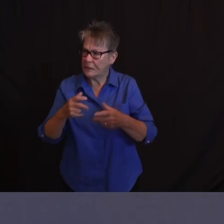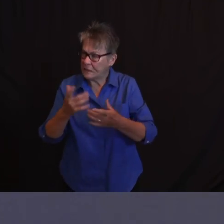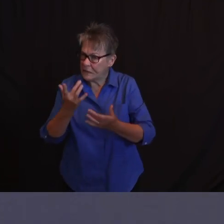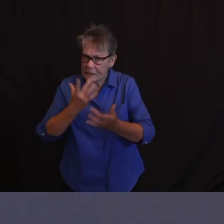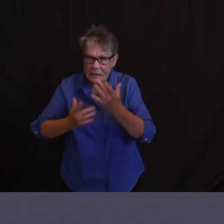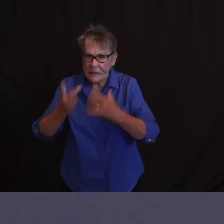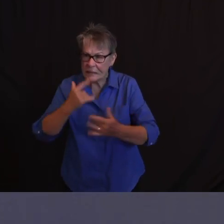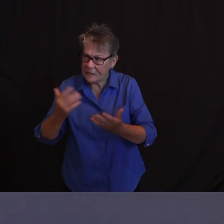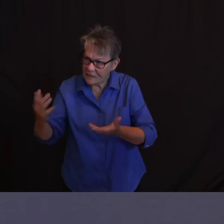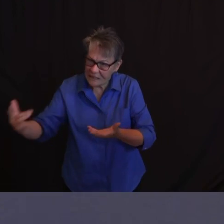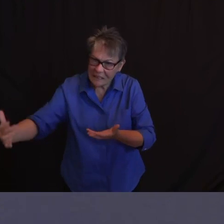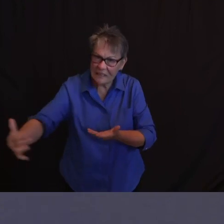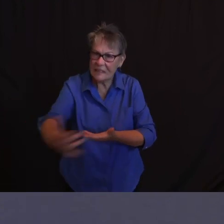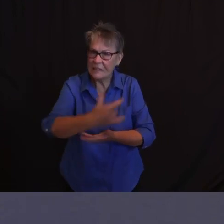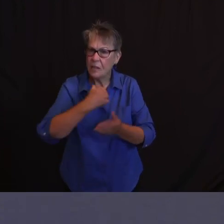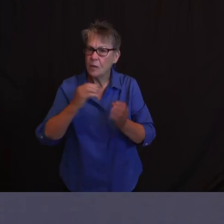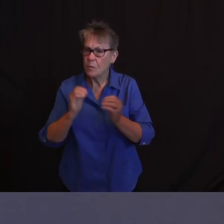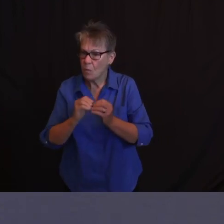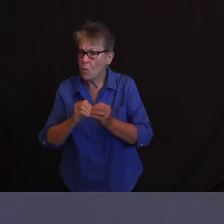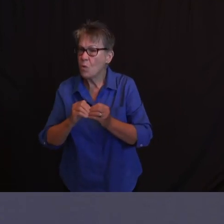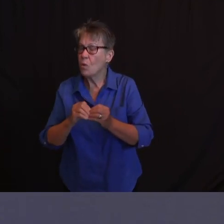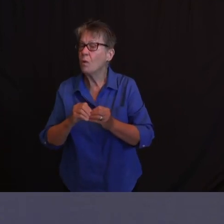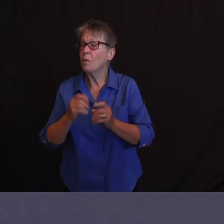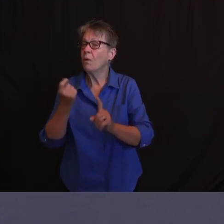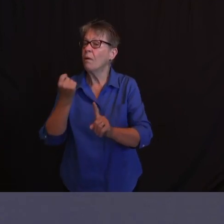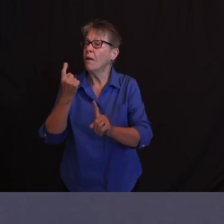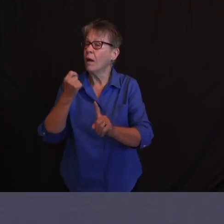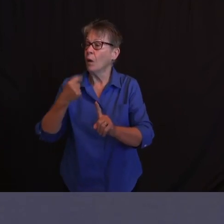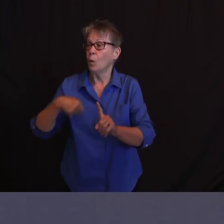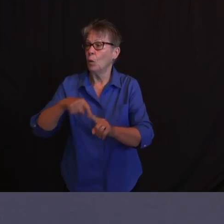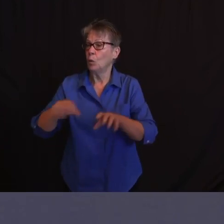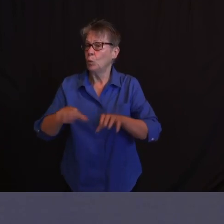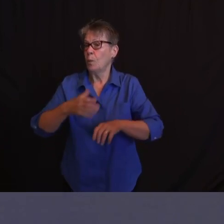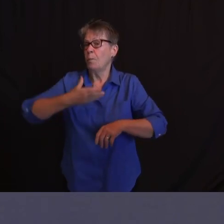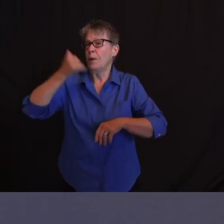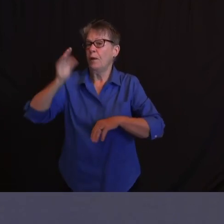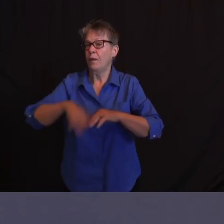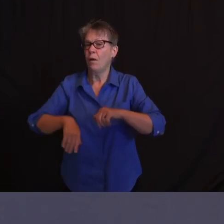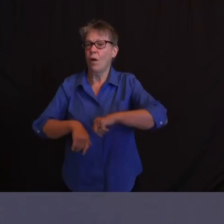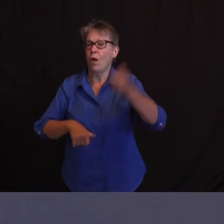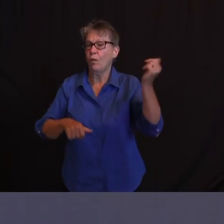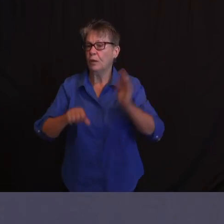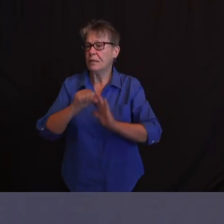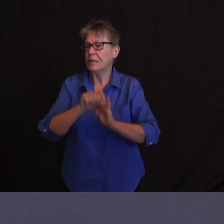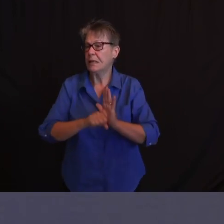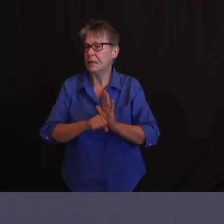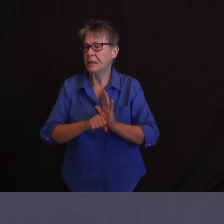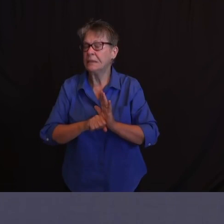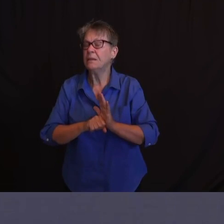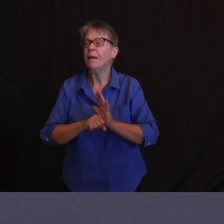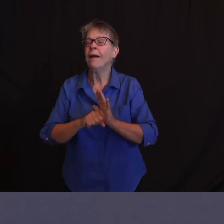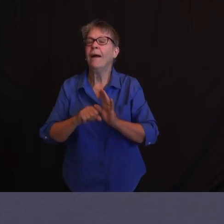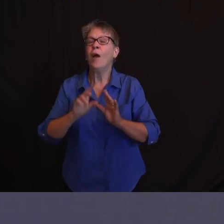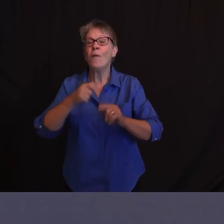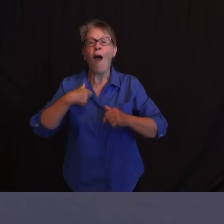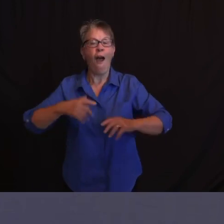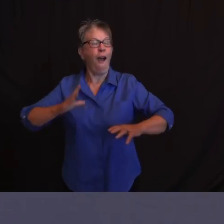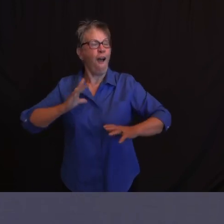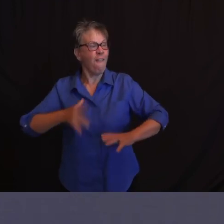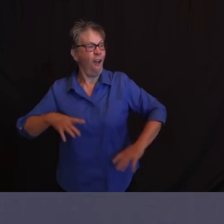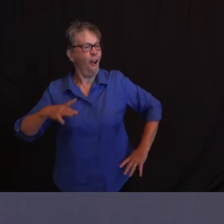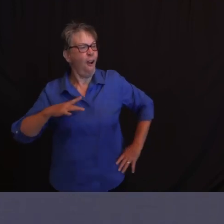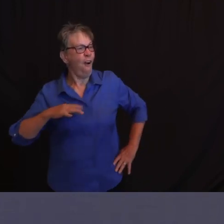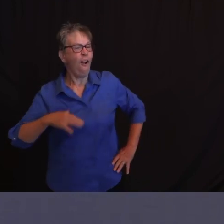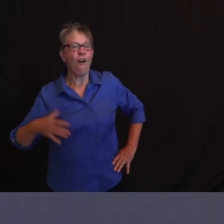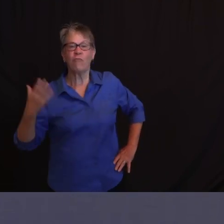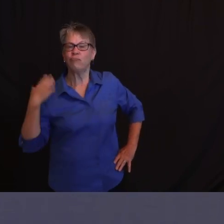state, but I don't want to pat ourselves on the back because even though we've done that, as a country or as a state, we're still not where we need to be. And I would